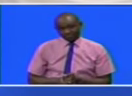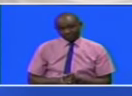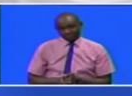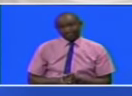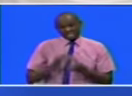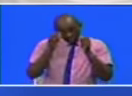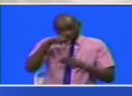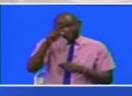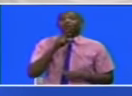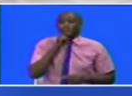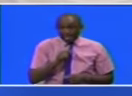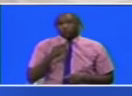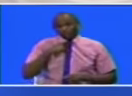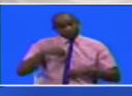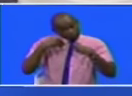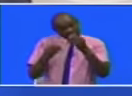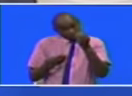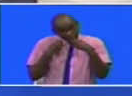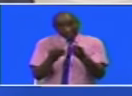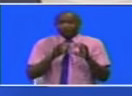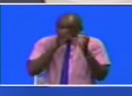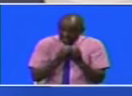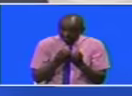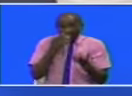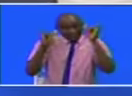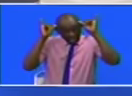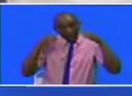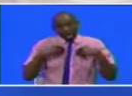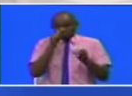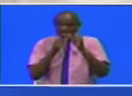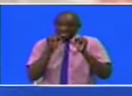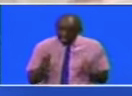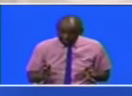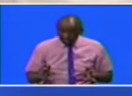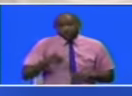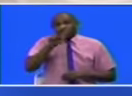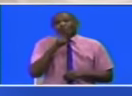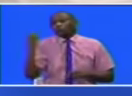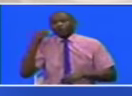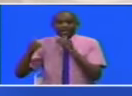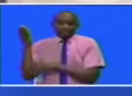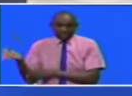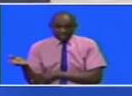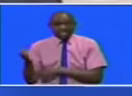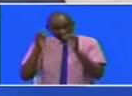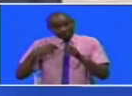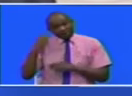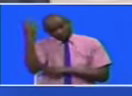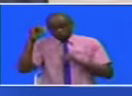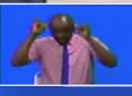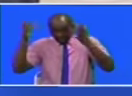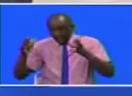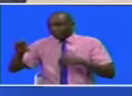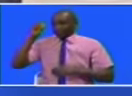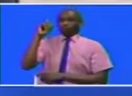If you are a man and you want to provide for your family and you don't have a cow that has milk, then you go to your neighbor. If he has two cows, you can